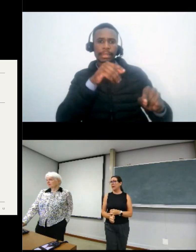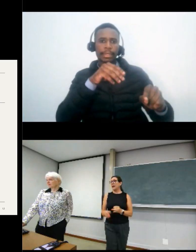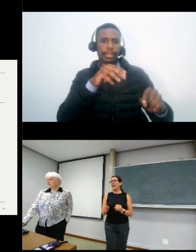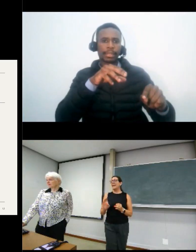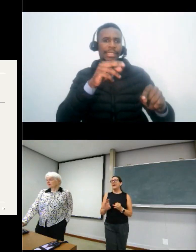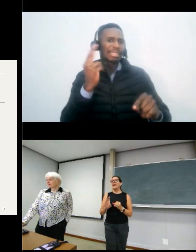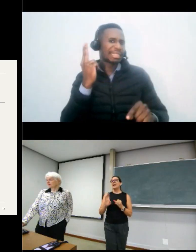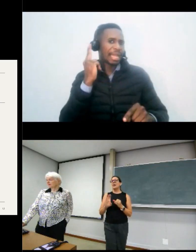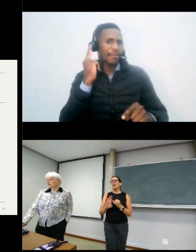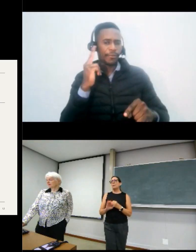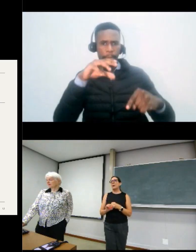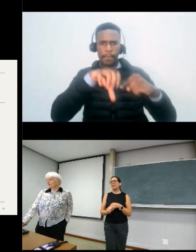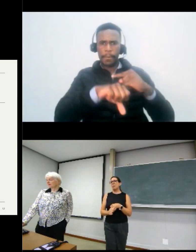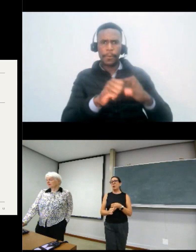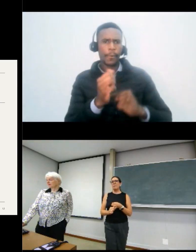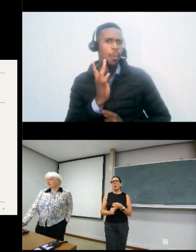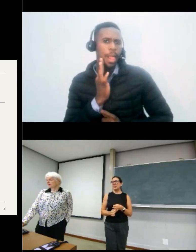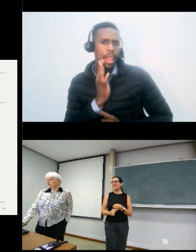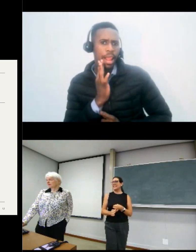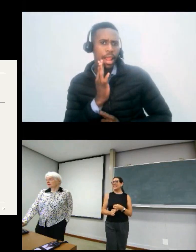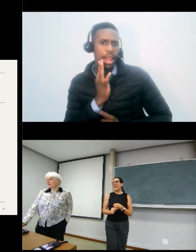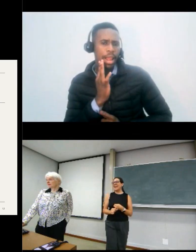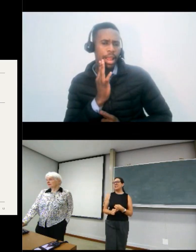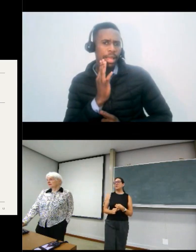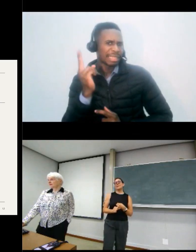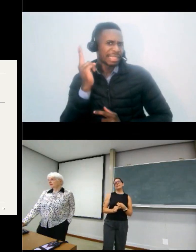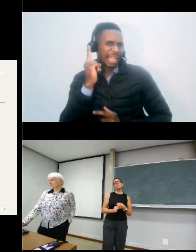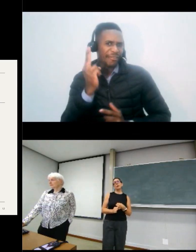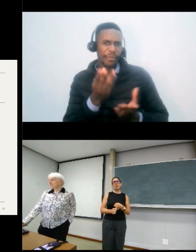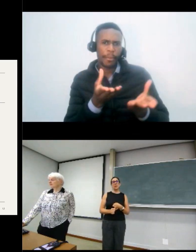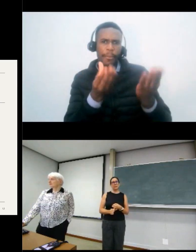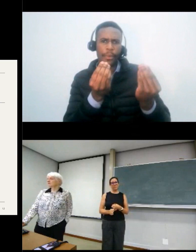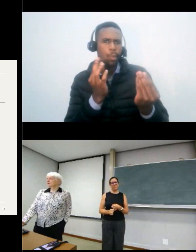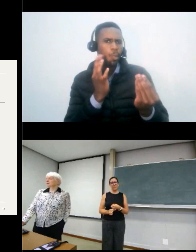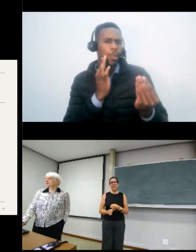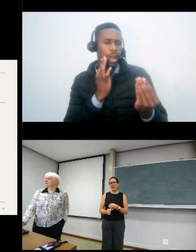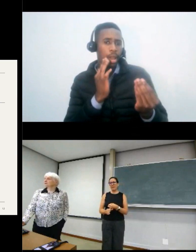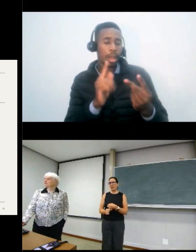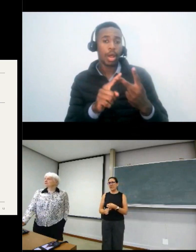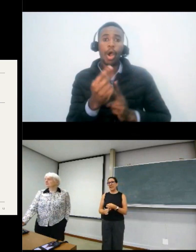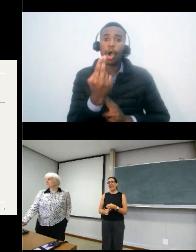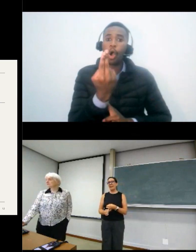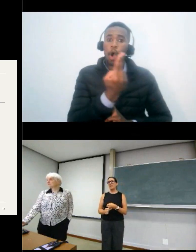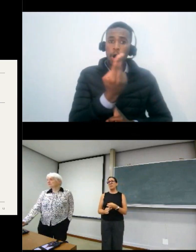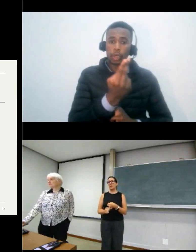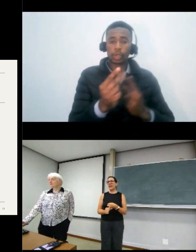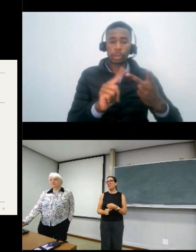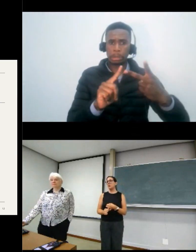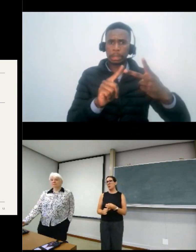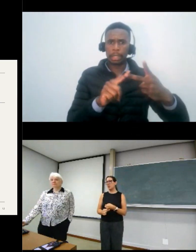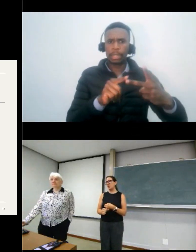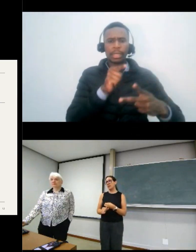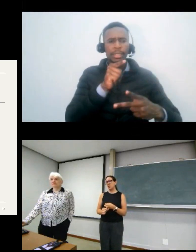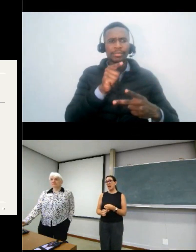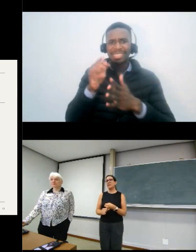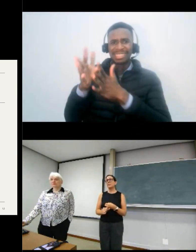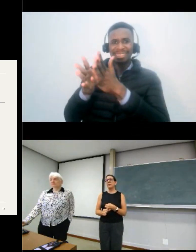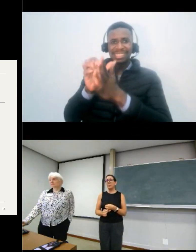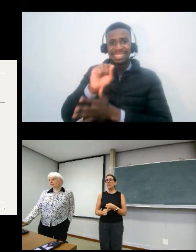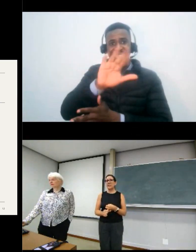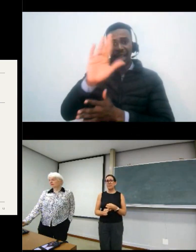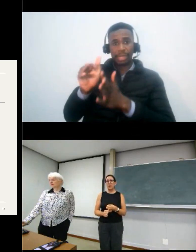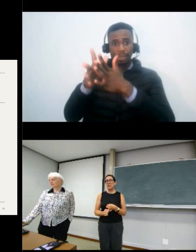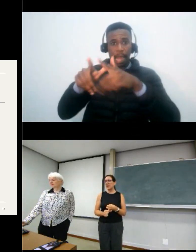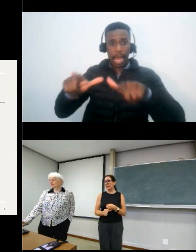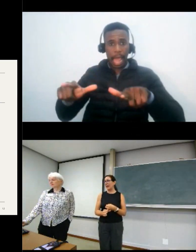role. But more importantly, the age of exposure to South African Sign Language. So the age at which a child